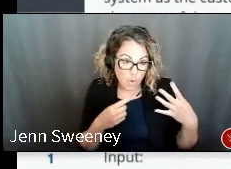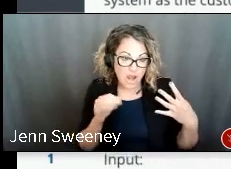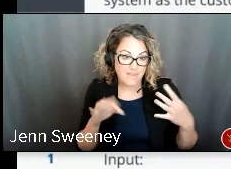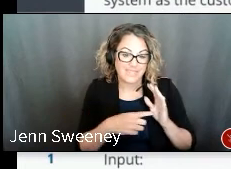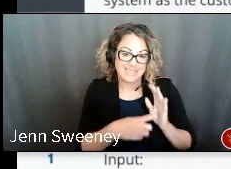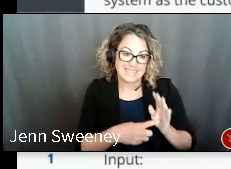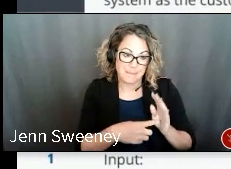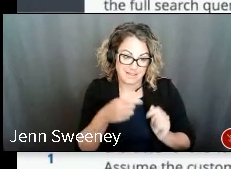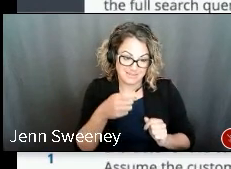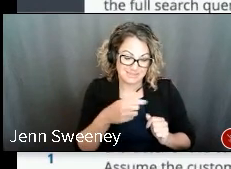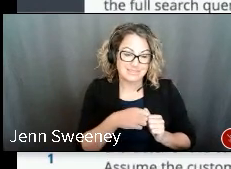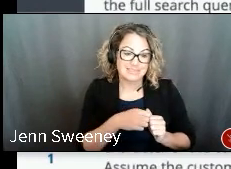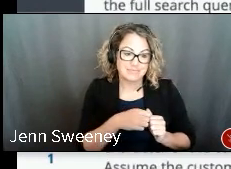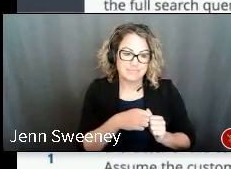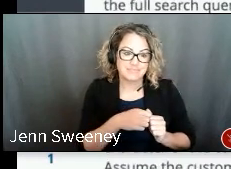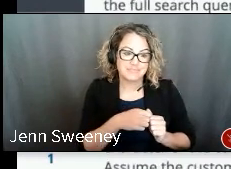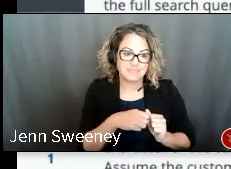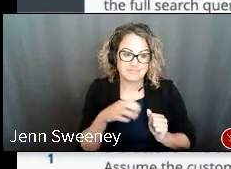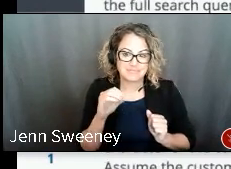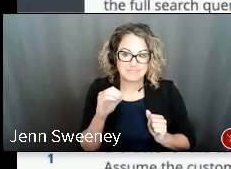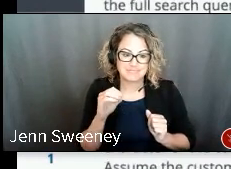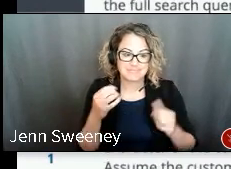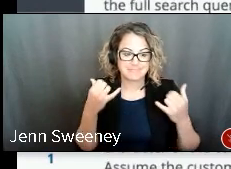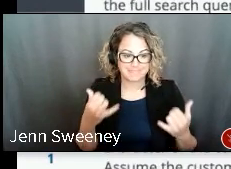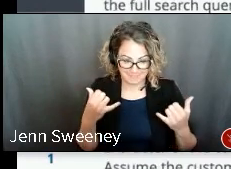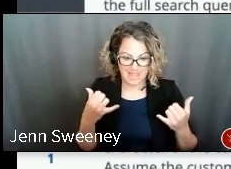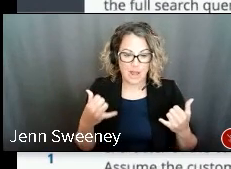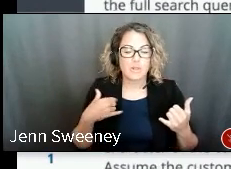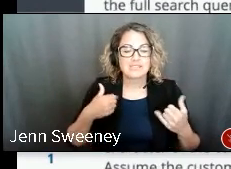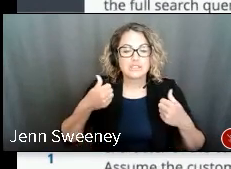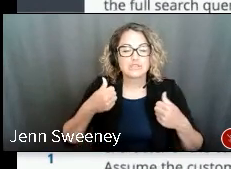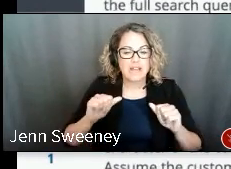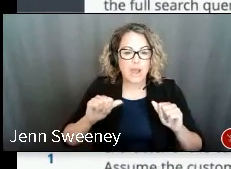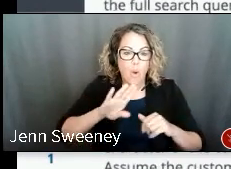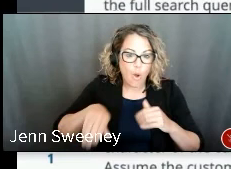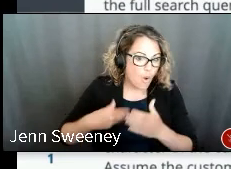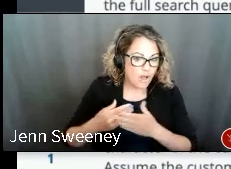example. And now let's try out all the test cases.